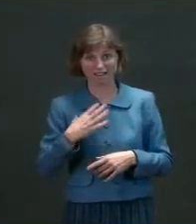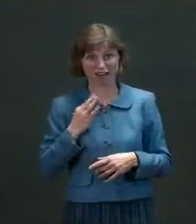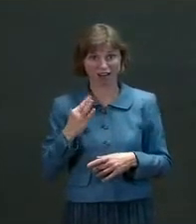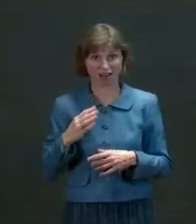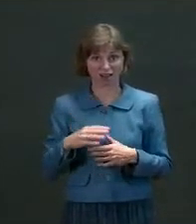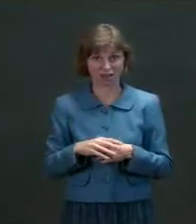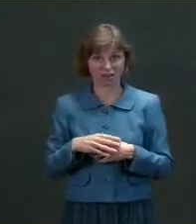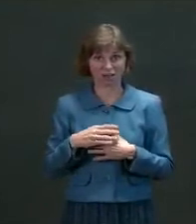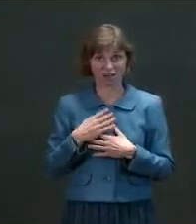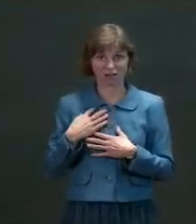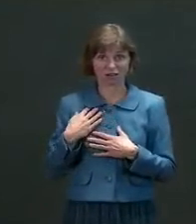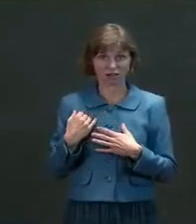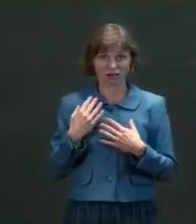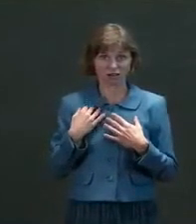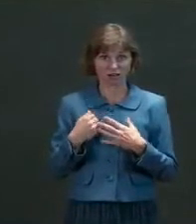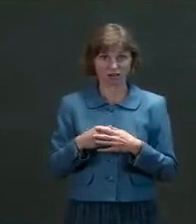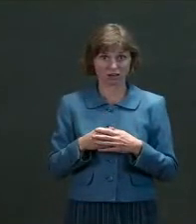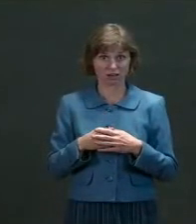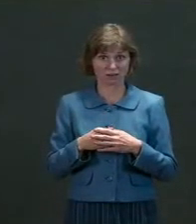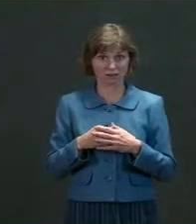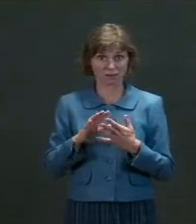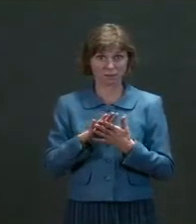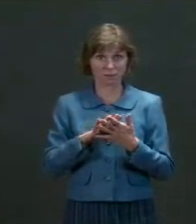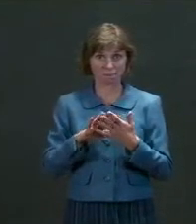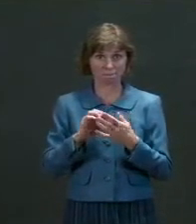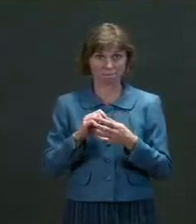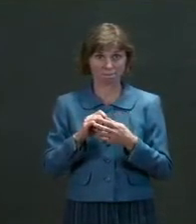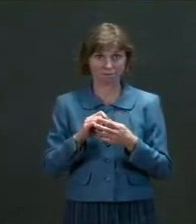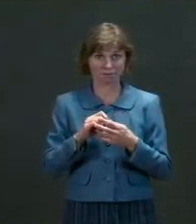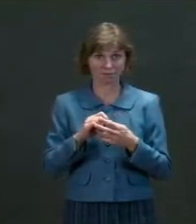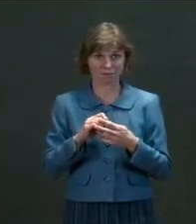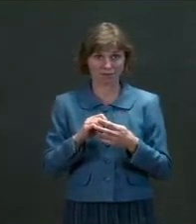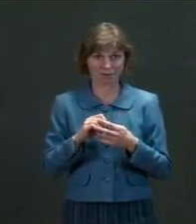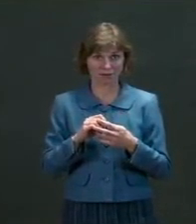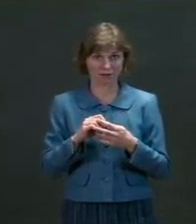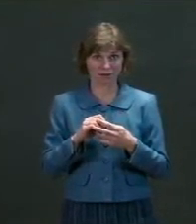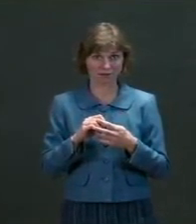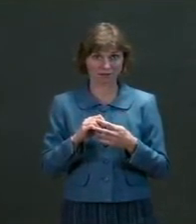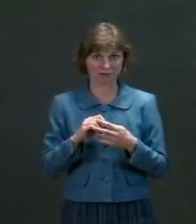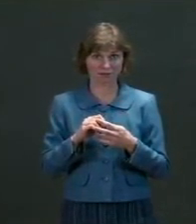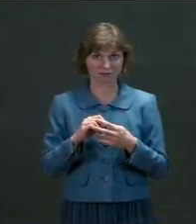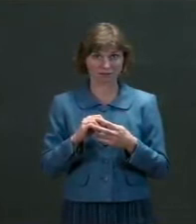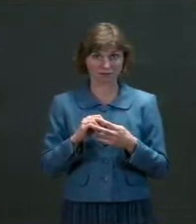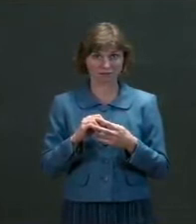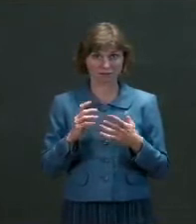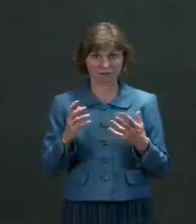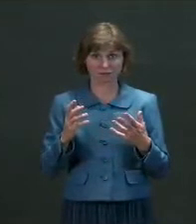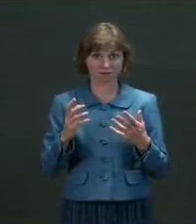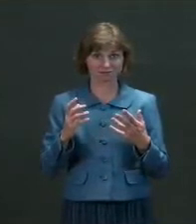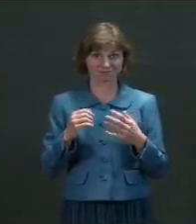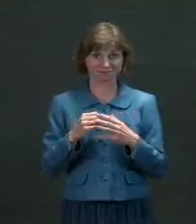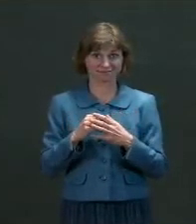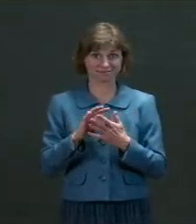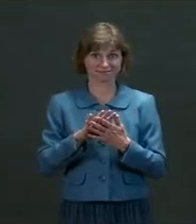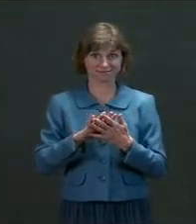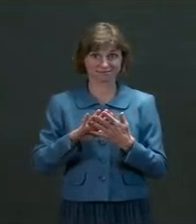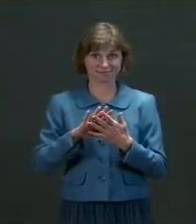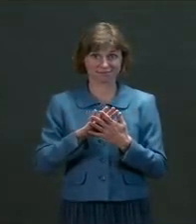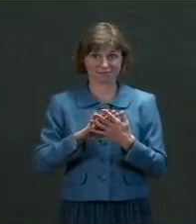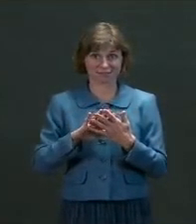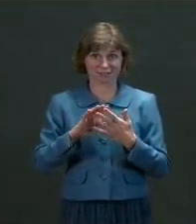Partners with Blue Cross Blue Shield for our volunteers. I'm not exactly sure everything that goes into that